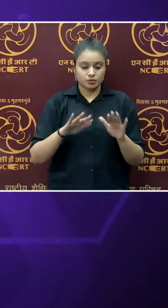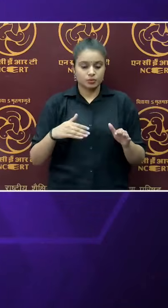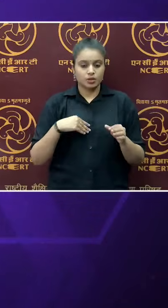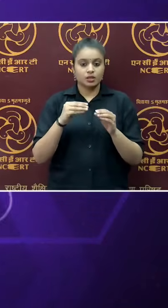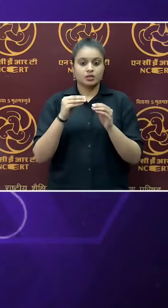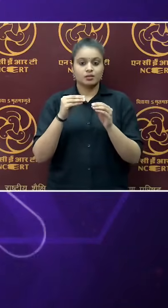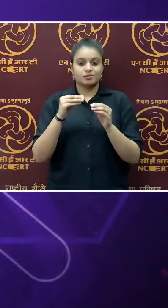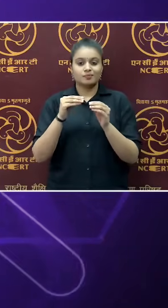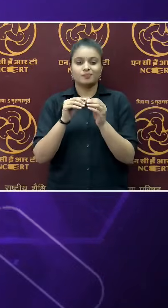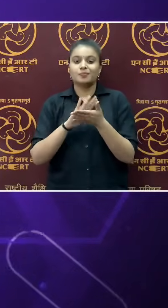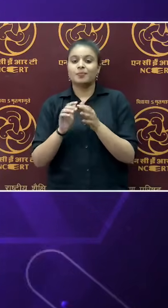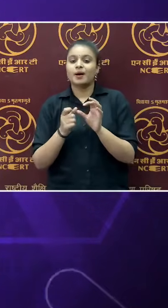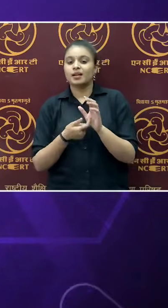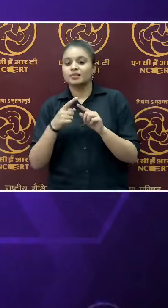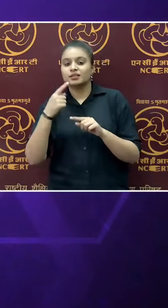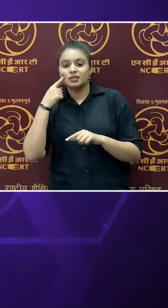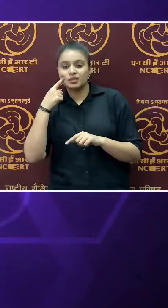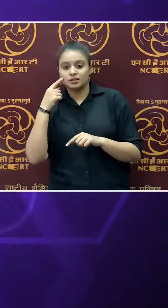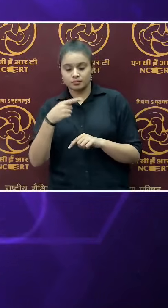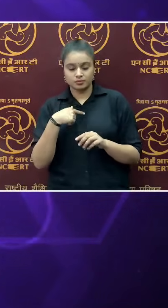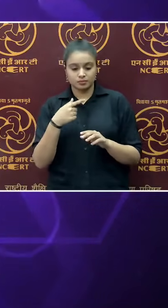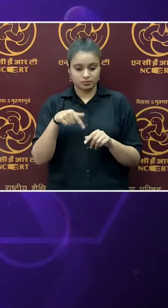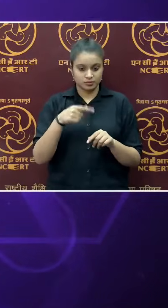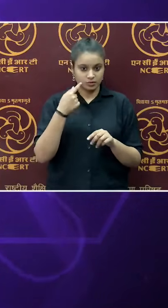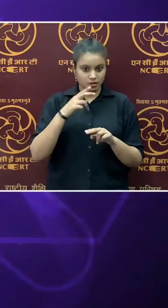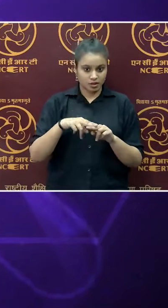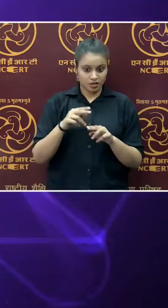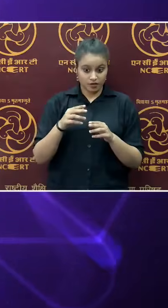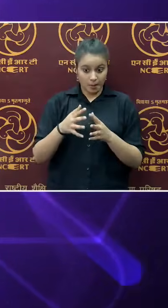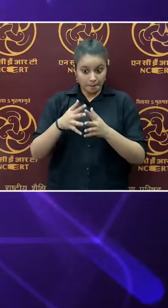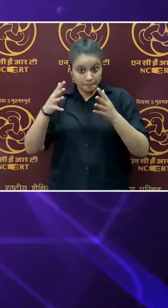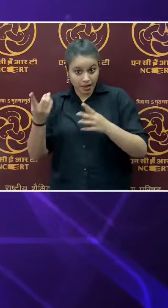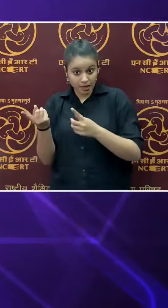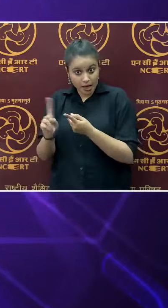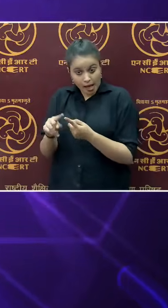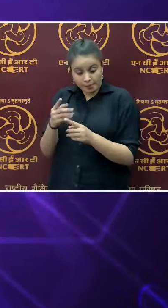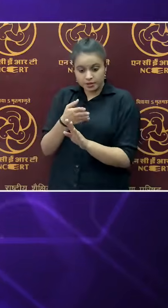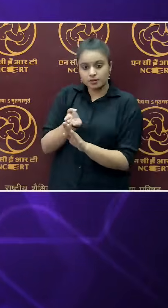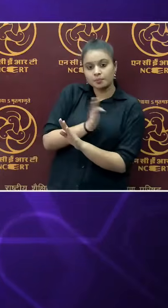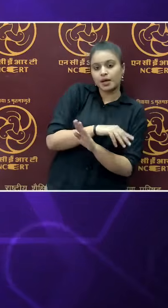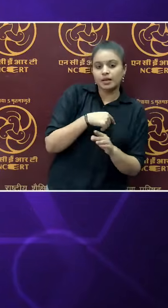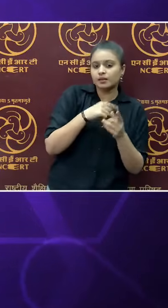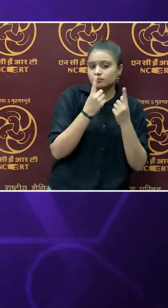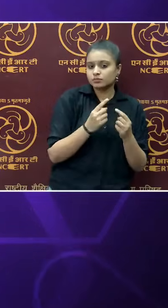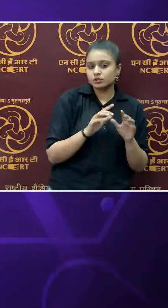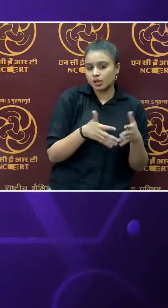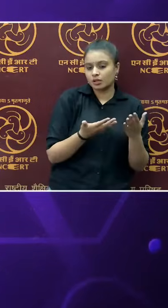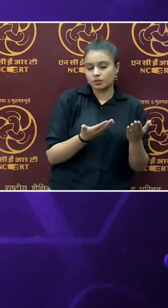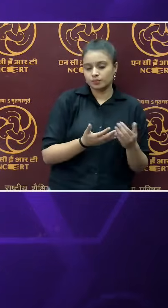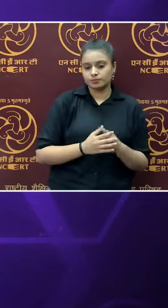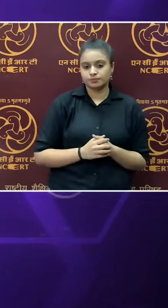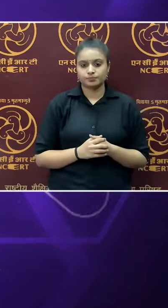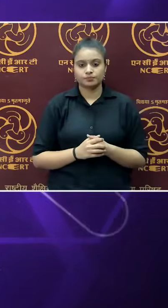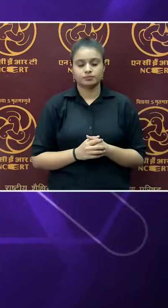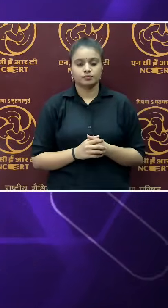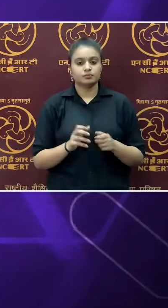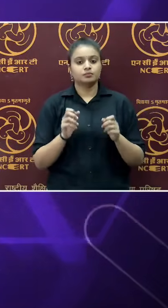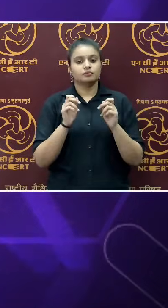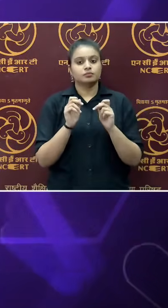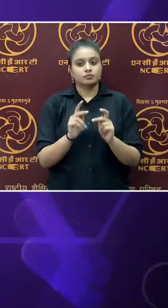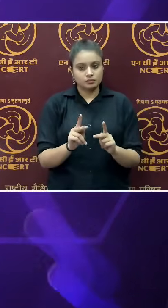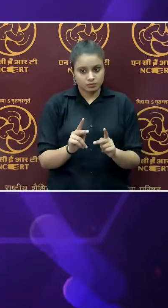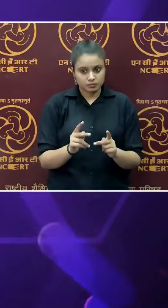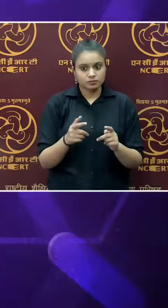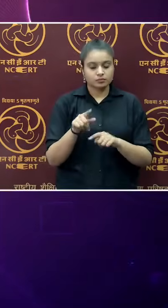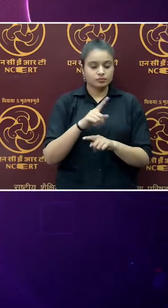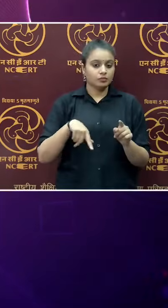how do we address it before it could become a fully blown disorder? Yeah, more than anything else, we